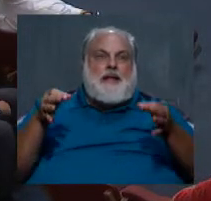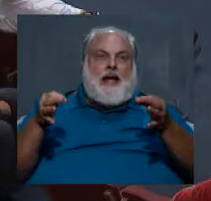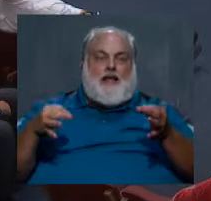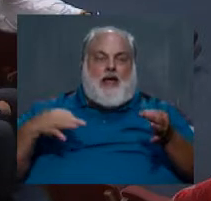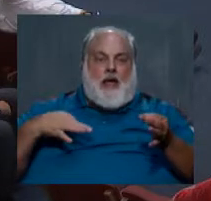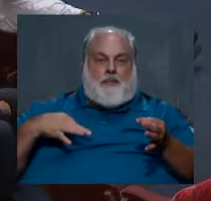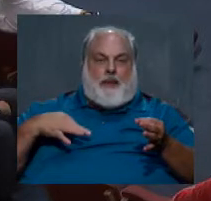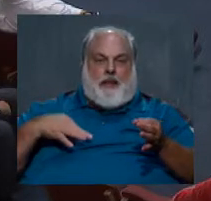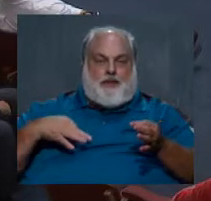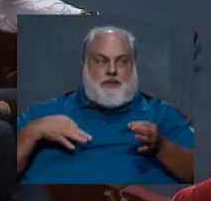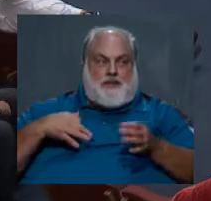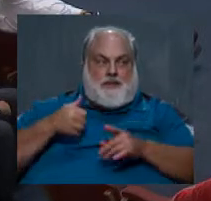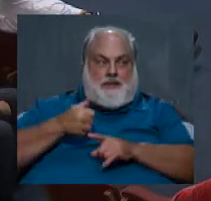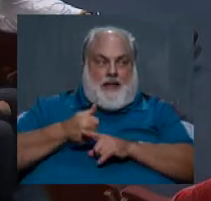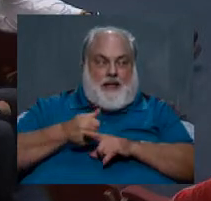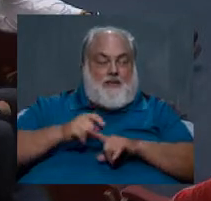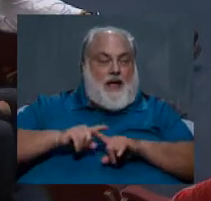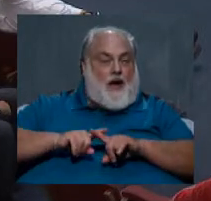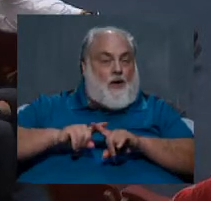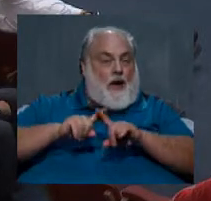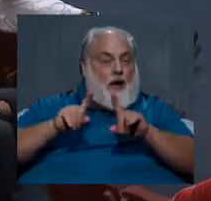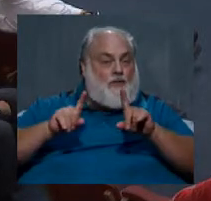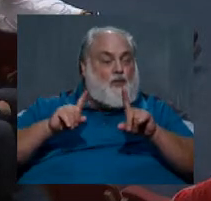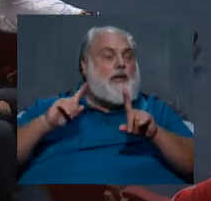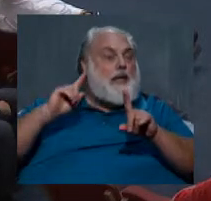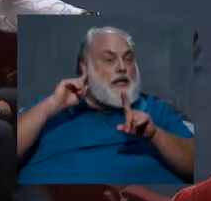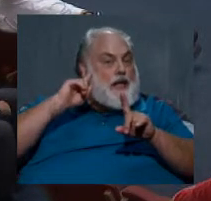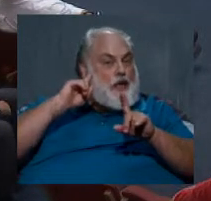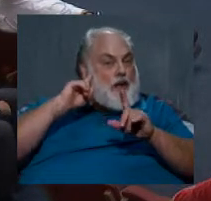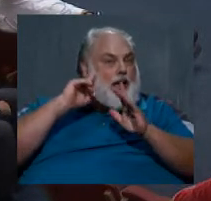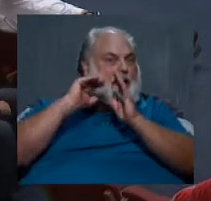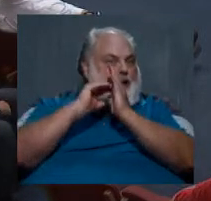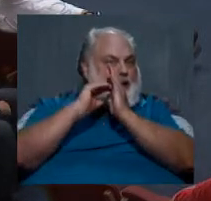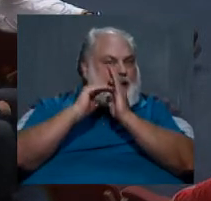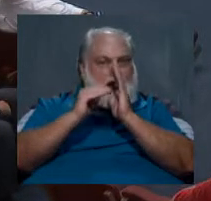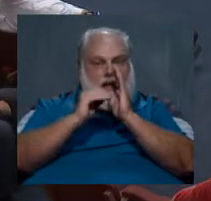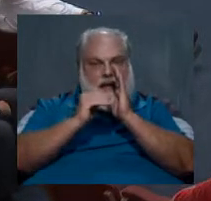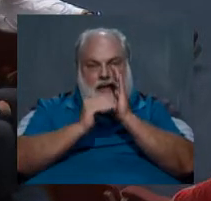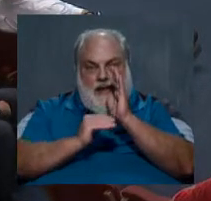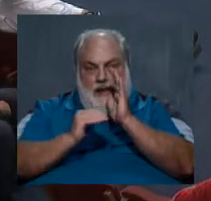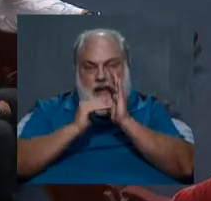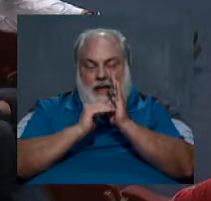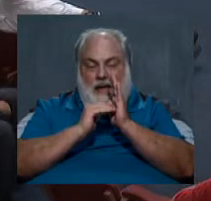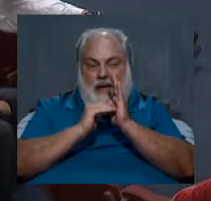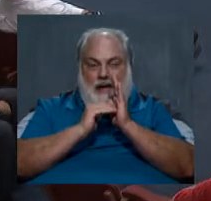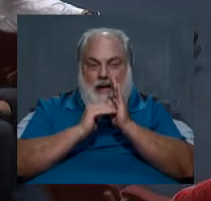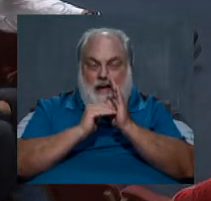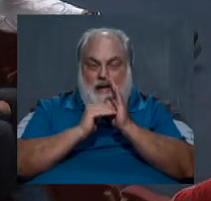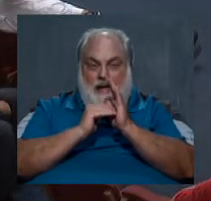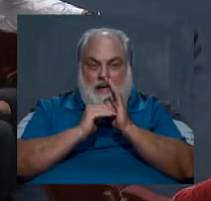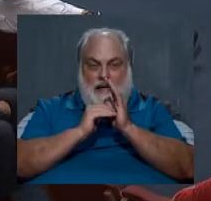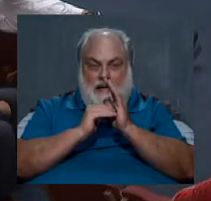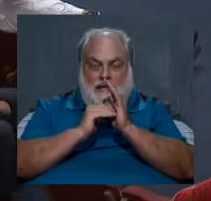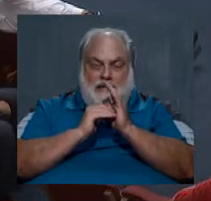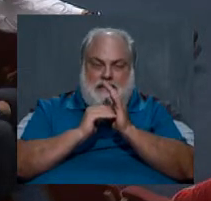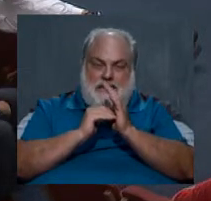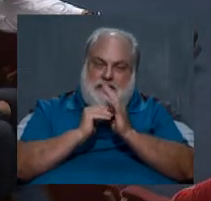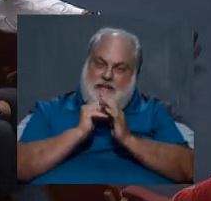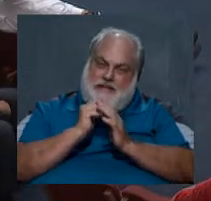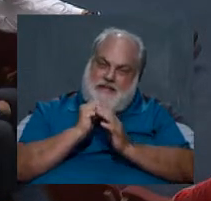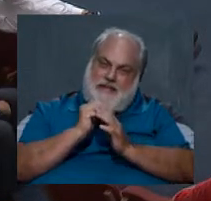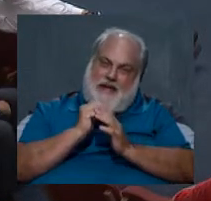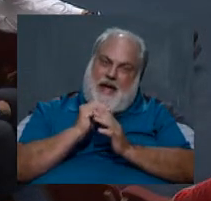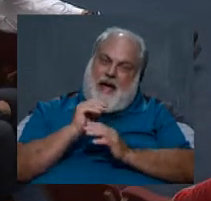However, what I hear and we continue to hear with these very unhappy battles out here is a narrative which I think is